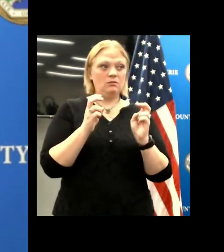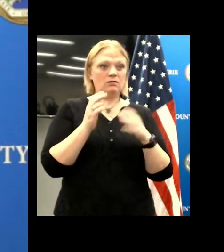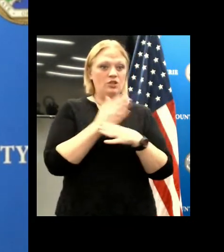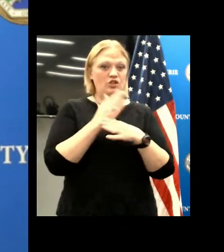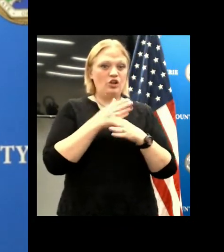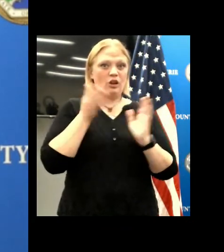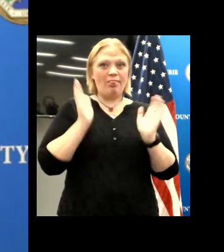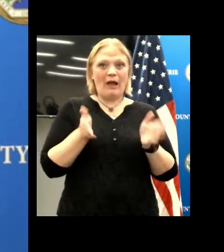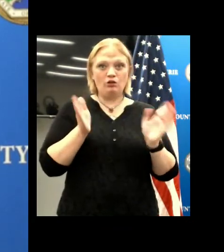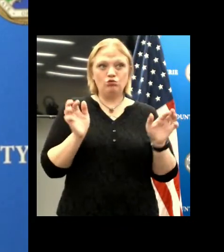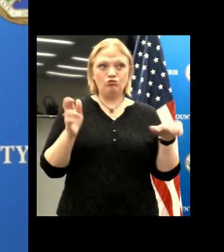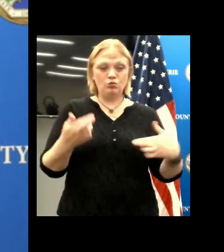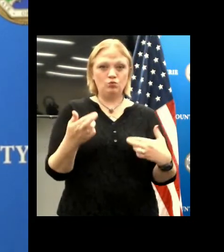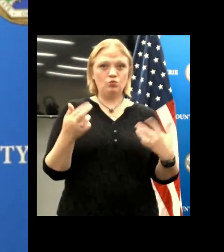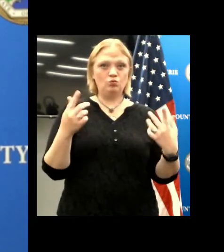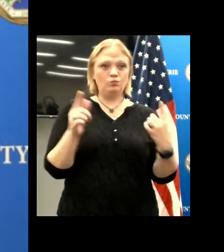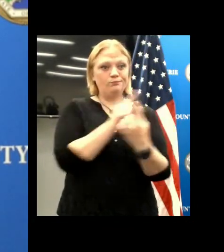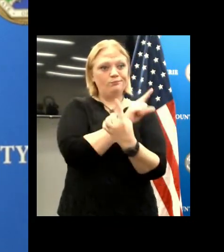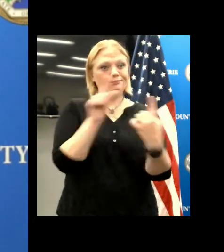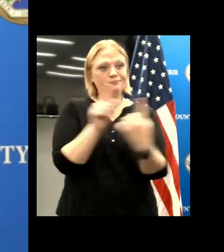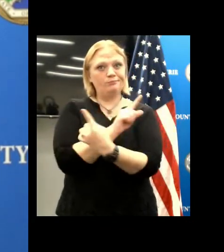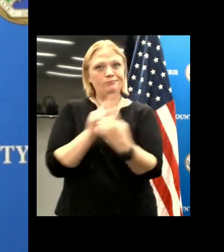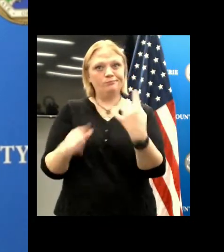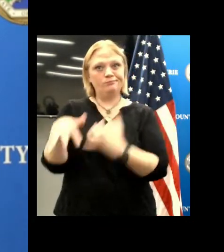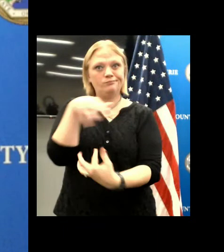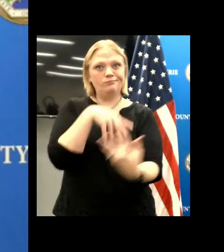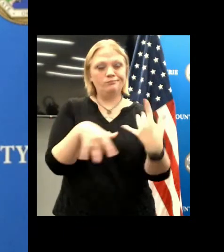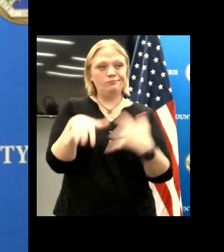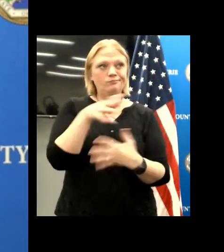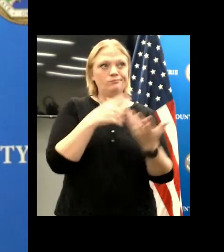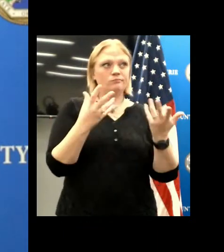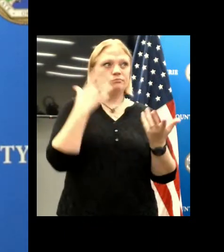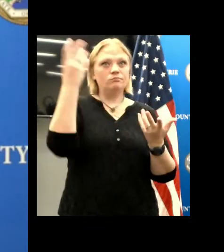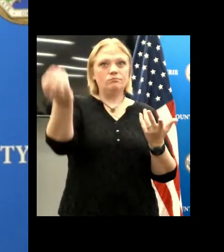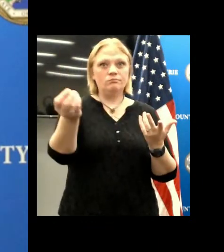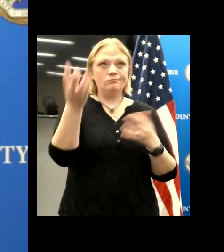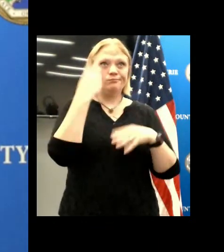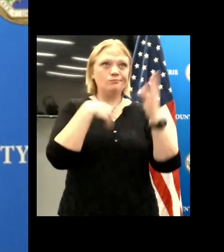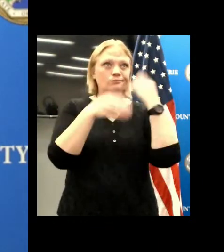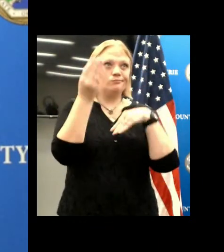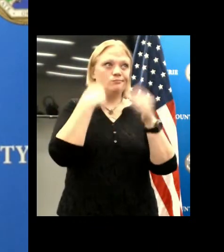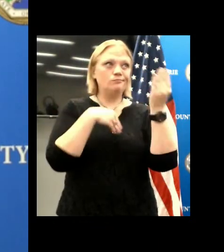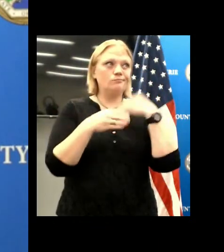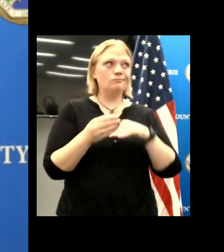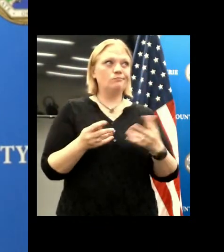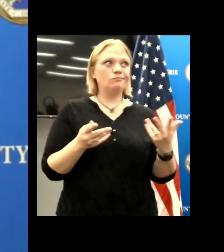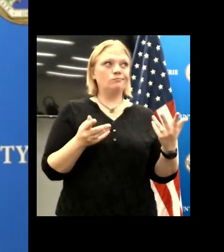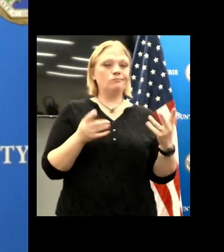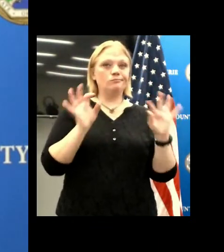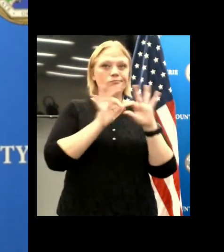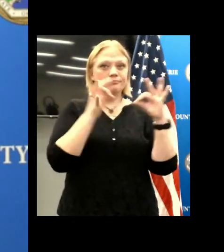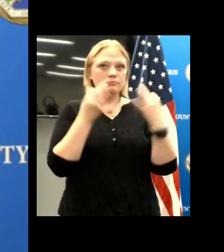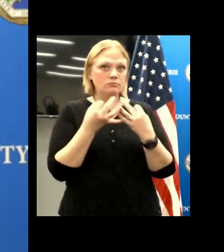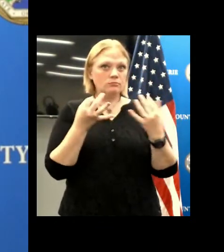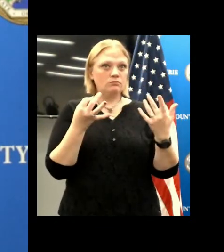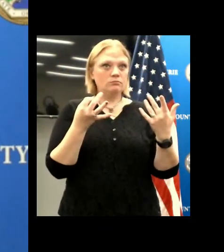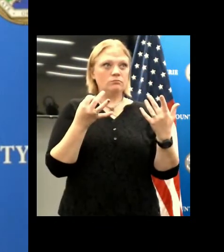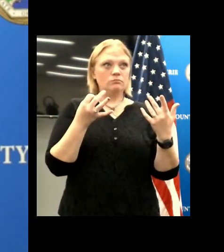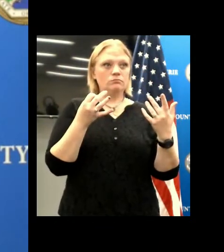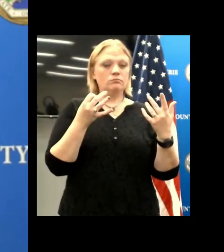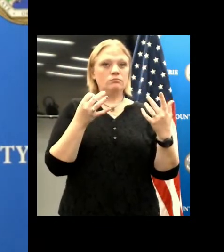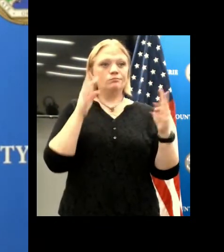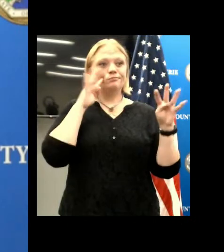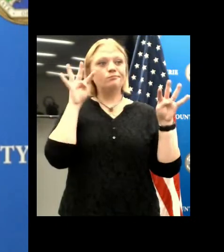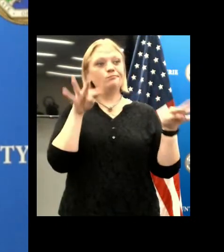locker rooms, coming in close contact, going out to have meals, families,